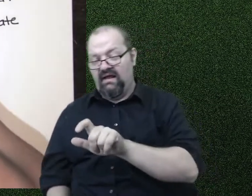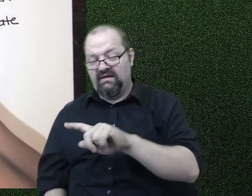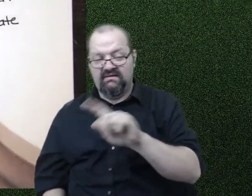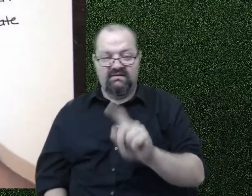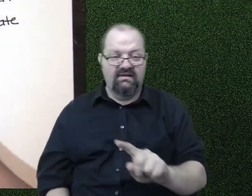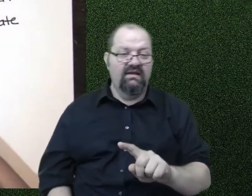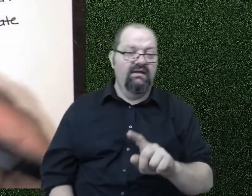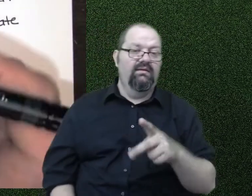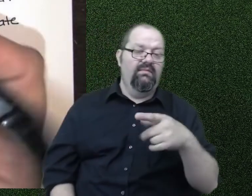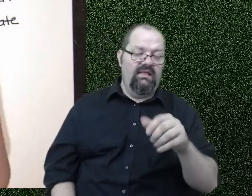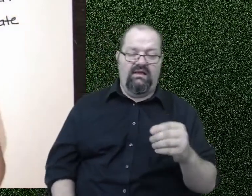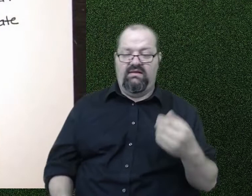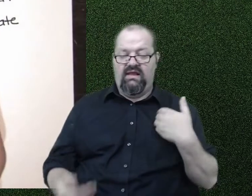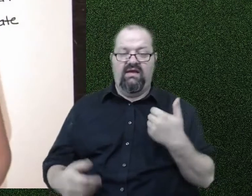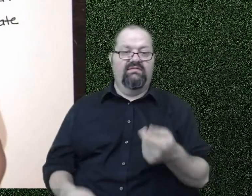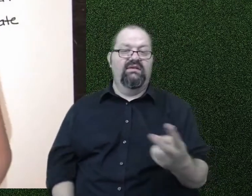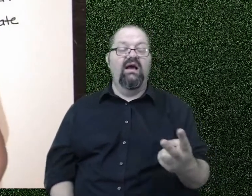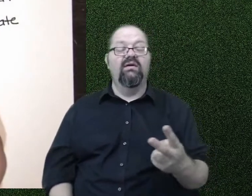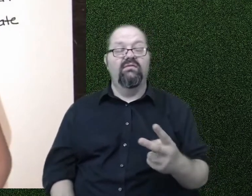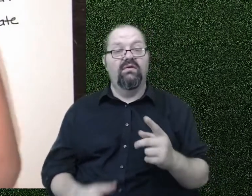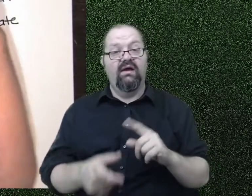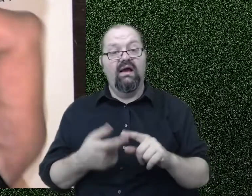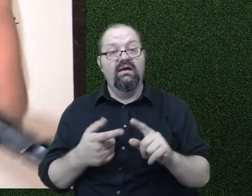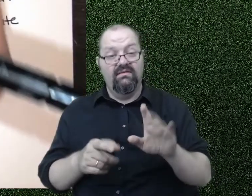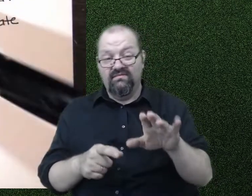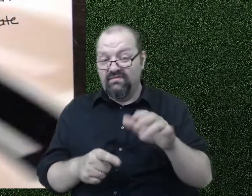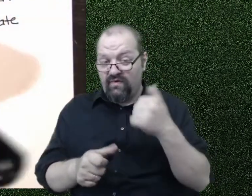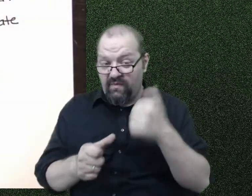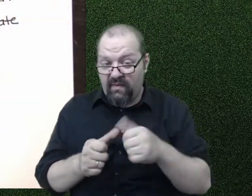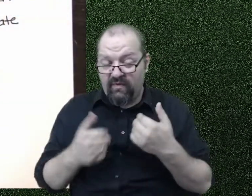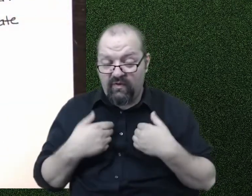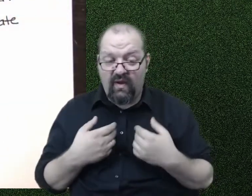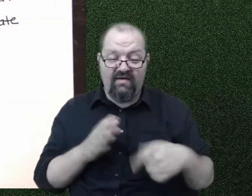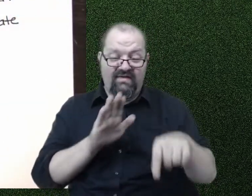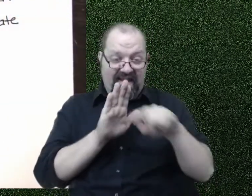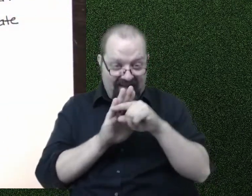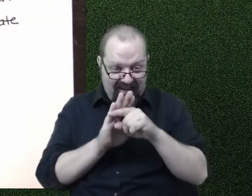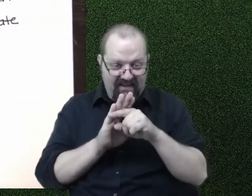actually extend further because there is a negative x-axis not pictured here,